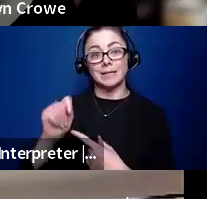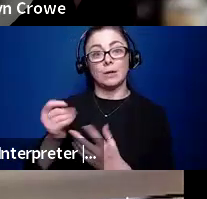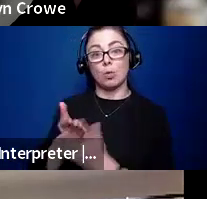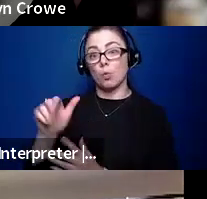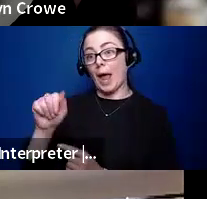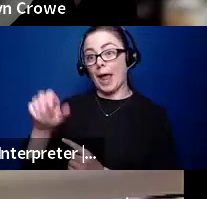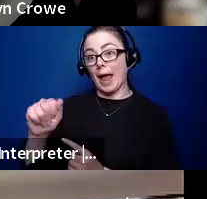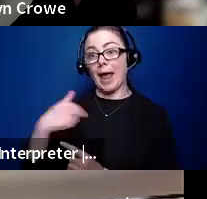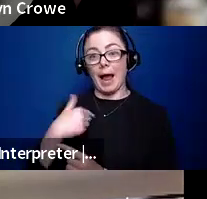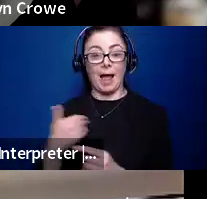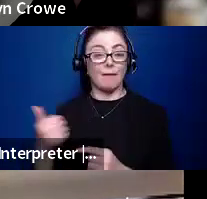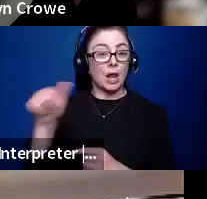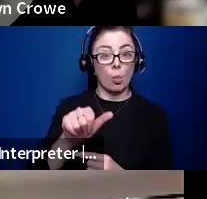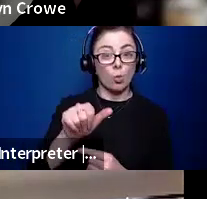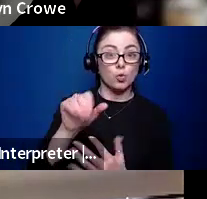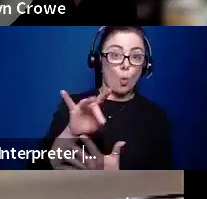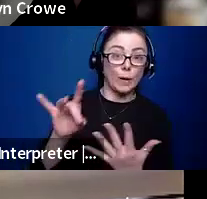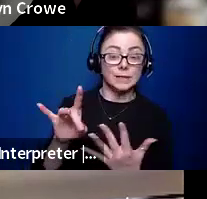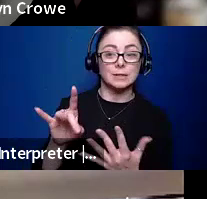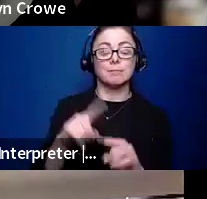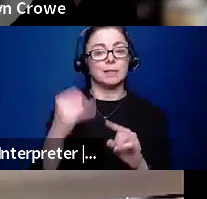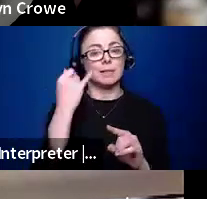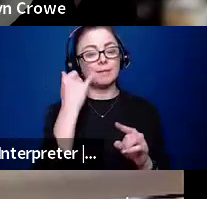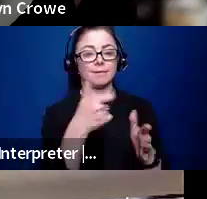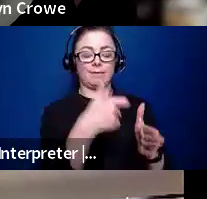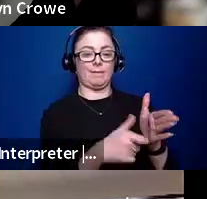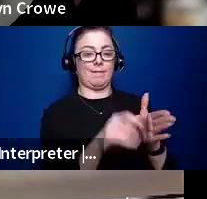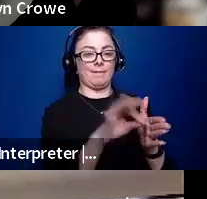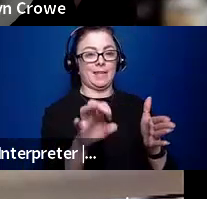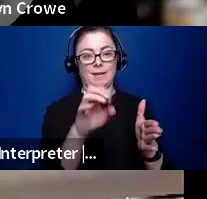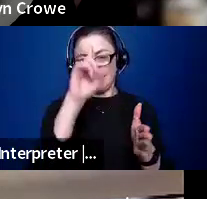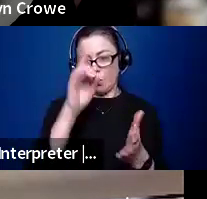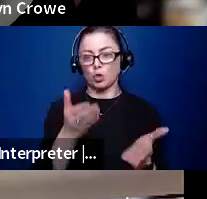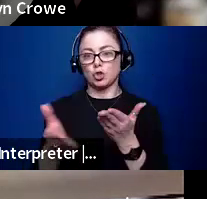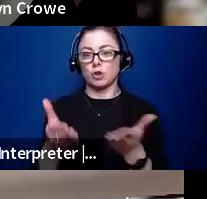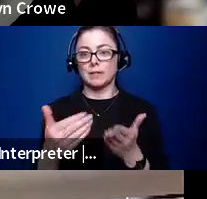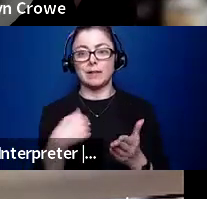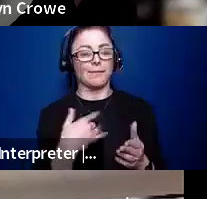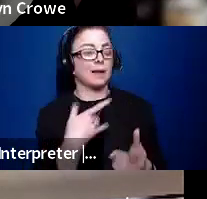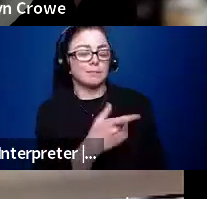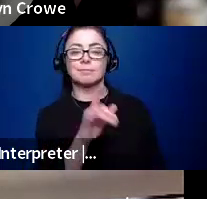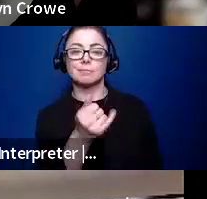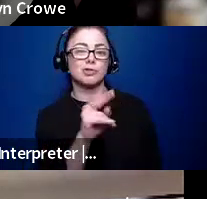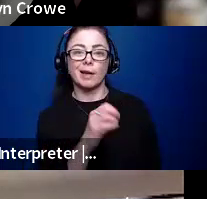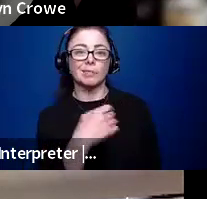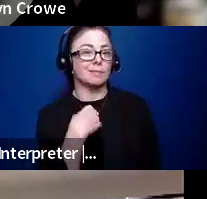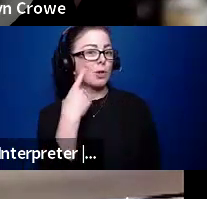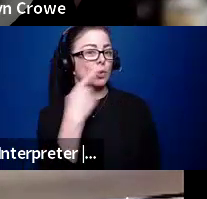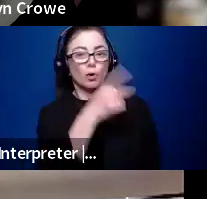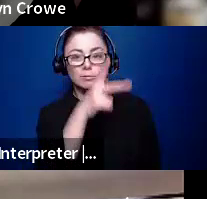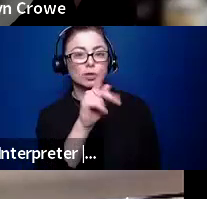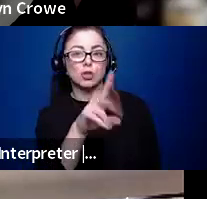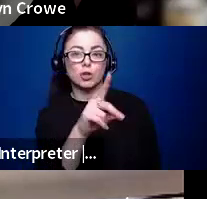choice. But if we go like this fee for service route and I just, like, Jane, I think you're a turd. I don't like the way you talk to my kid,